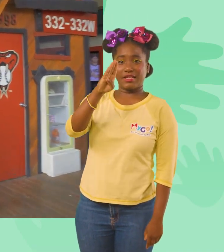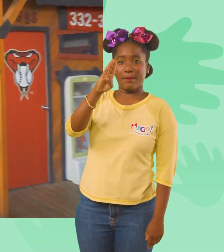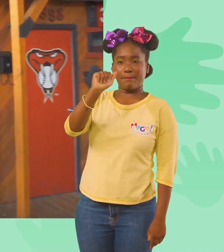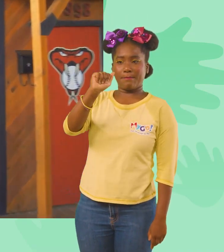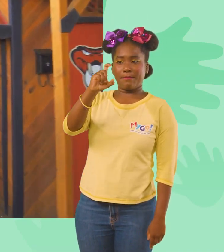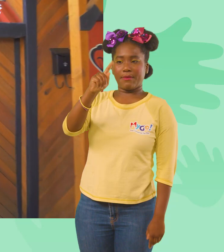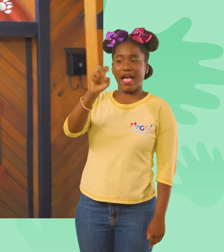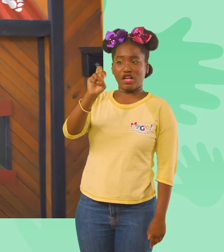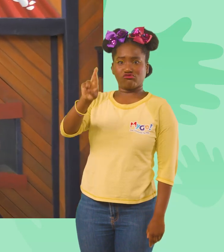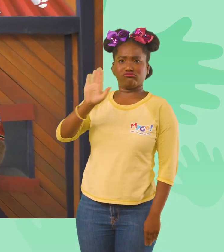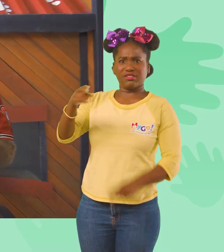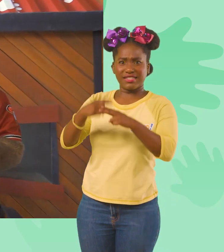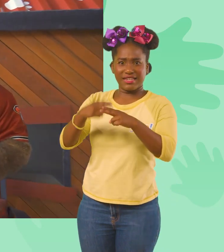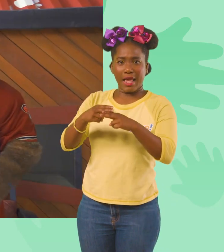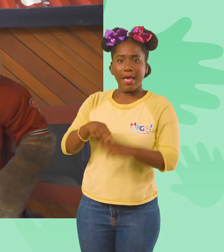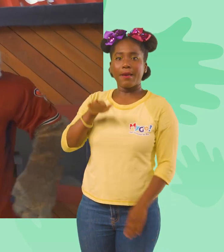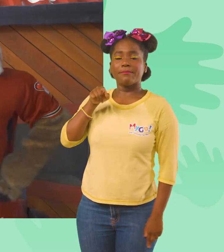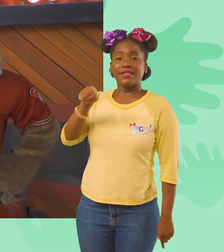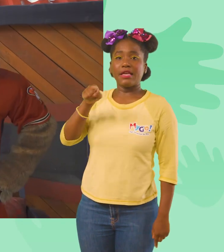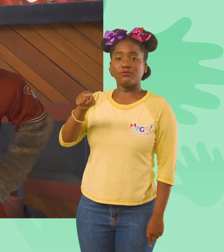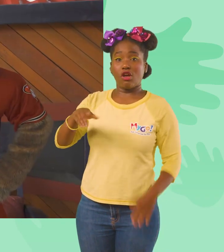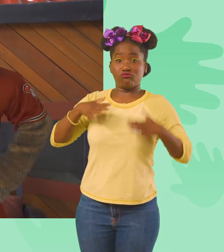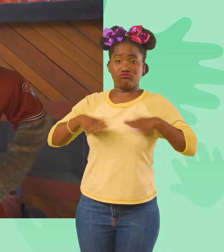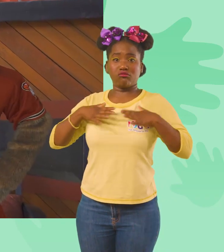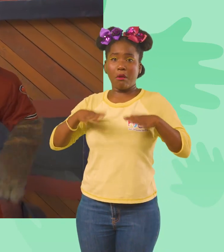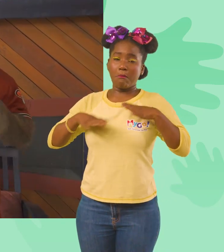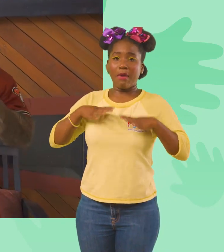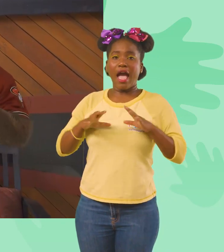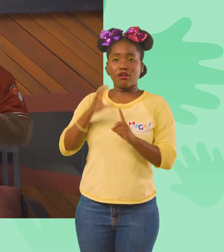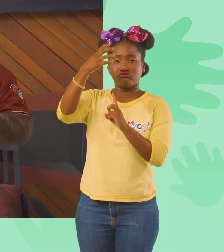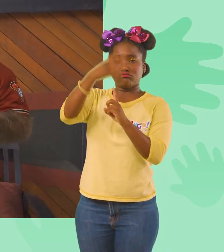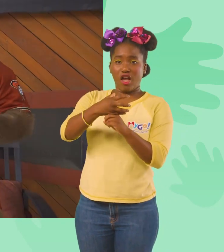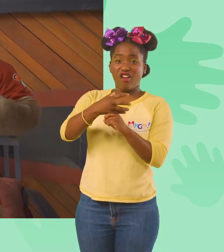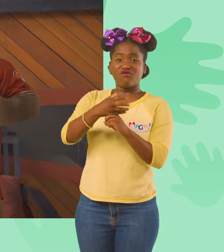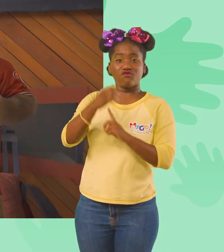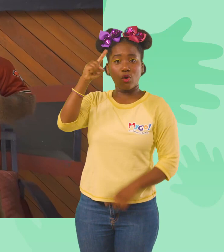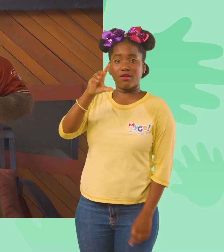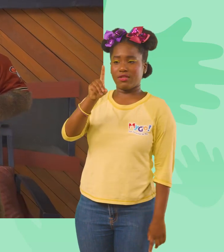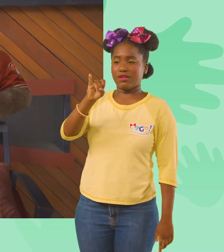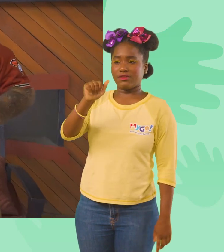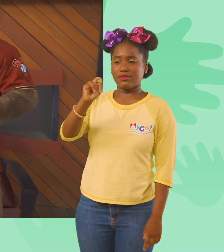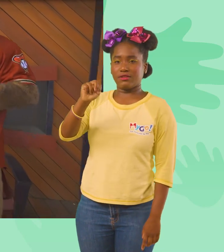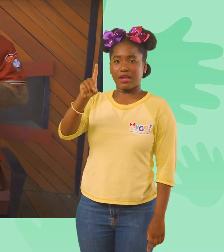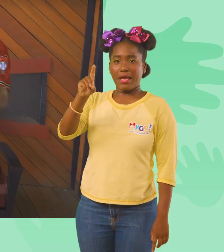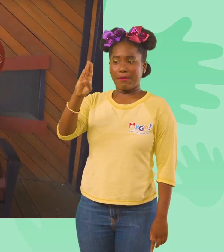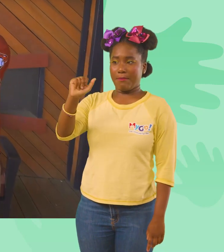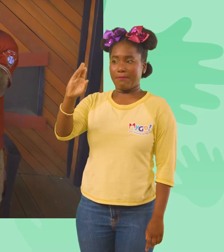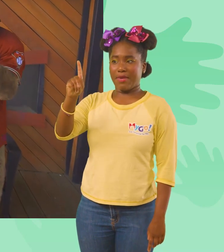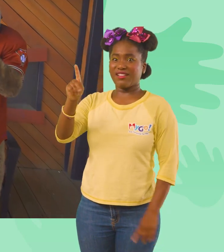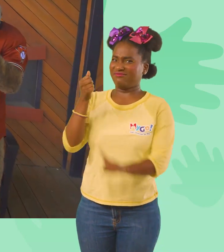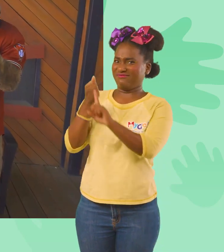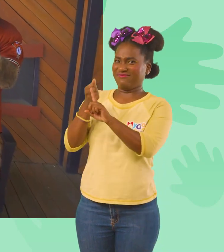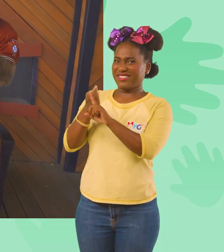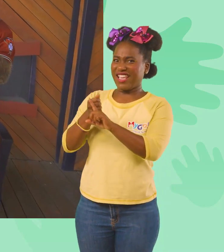Baxter, and Baxter is the mascot for the Diamondbacks. Whoa, and what are you? Oh,